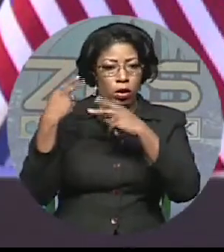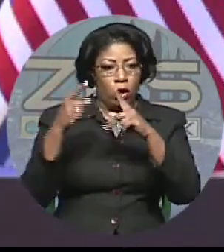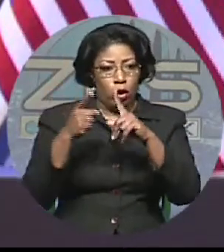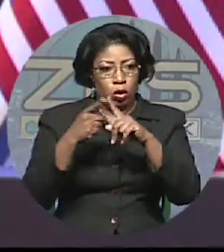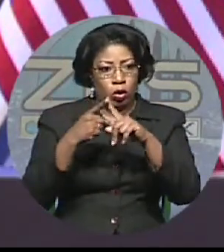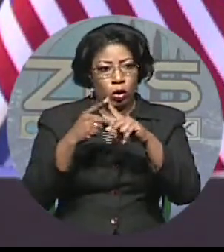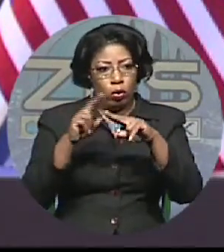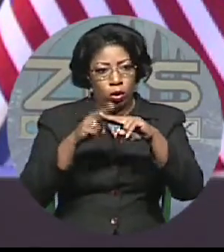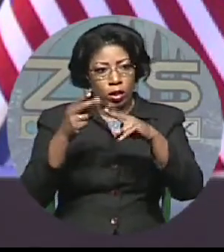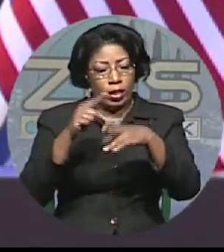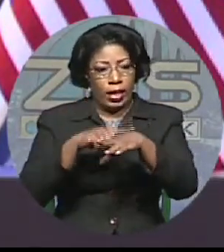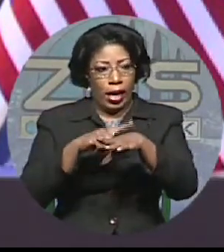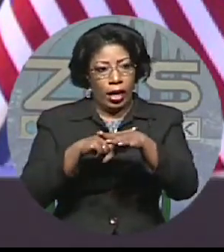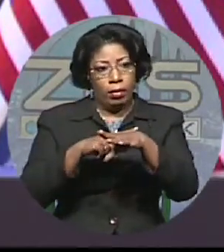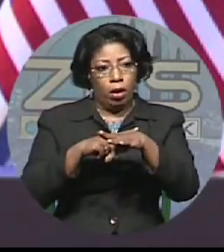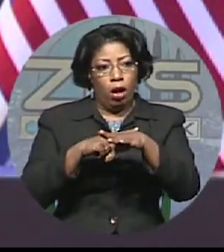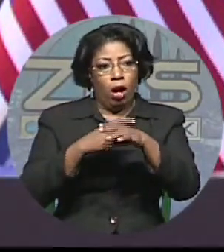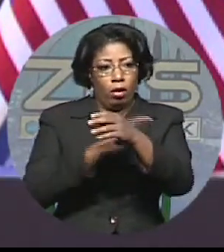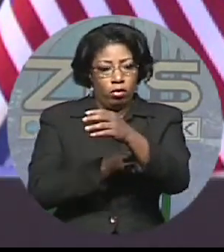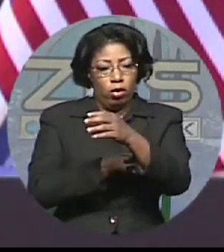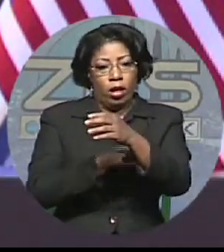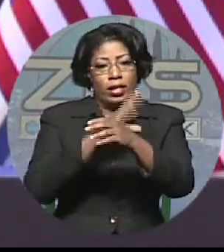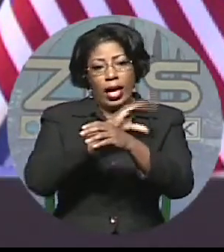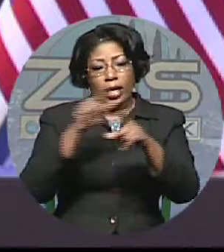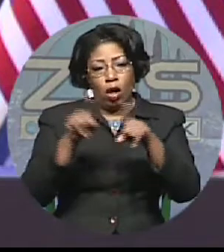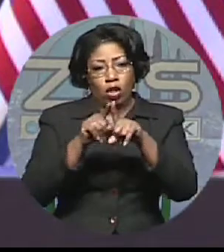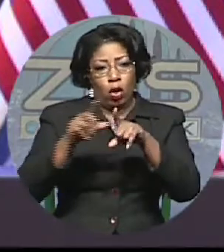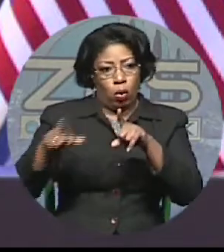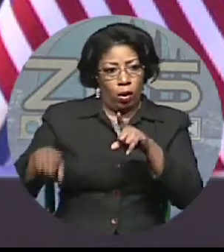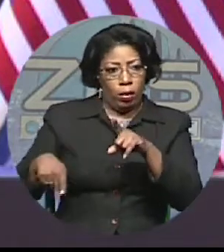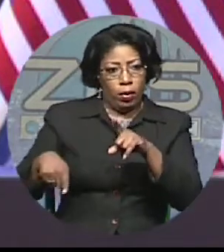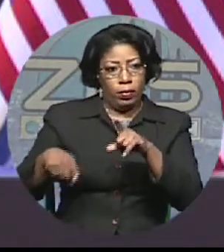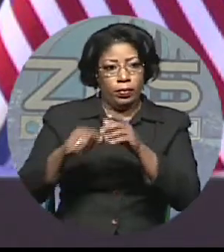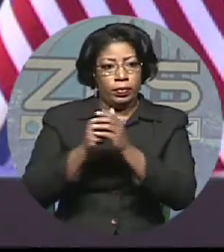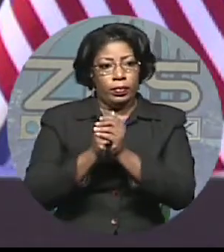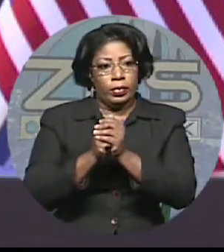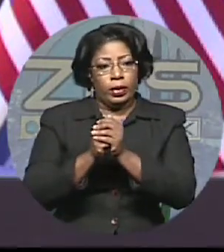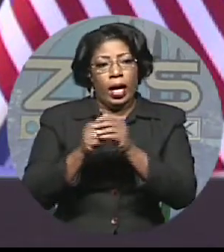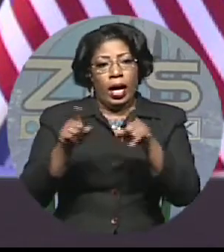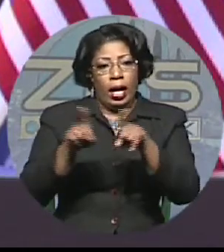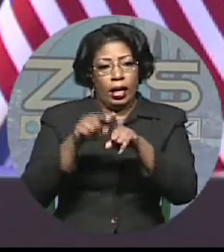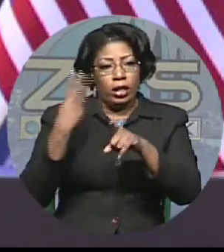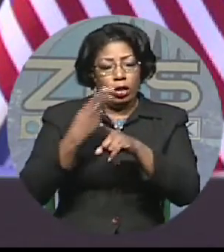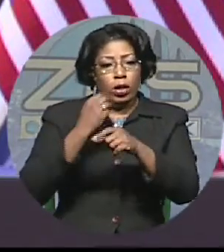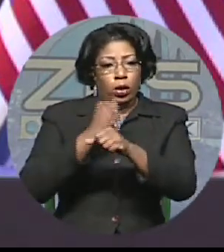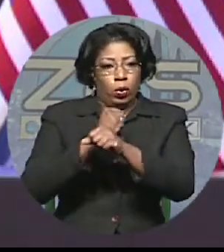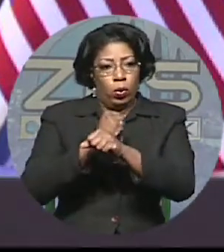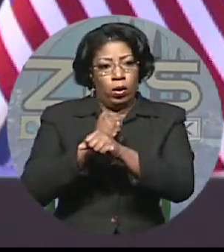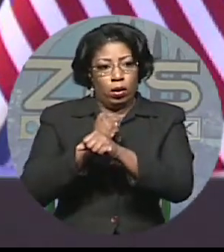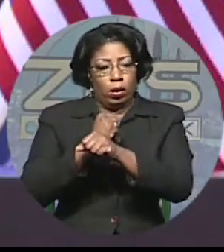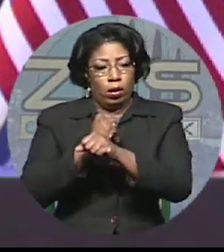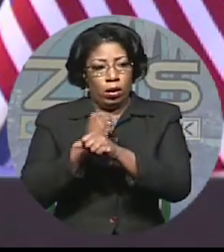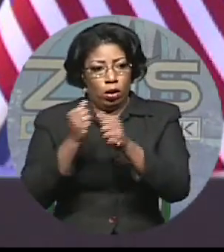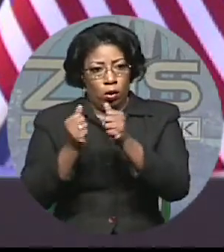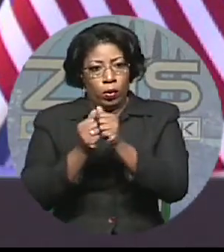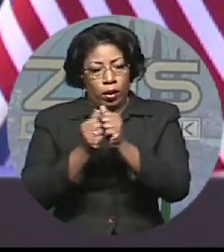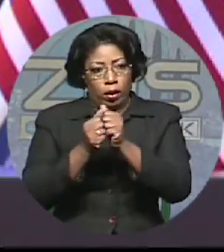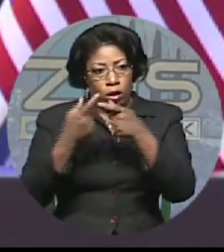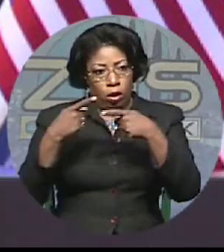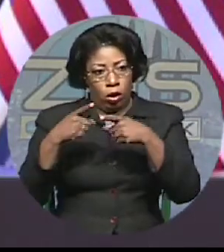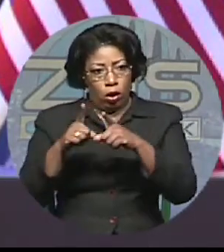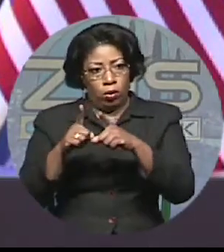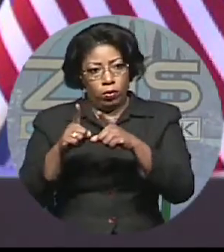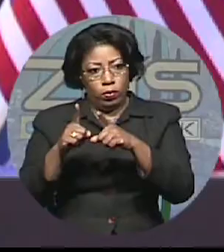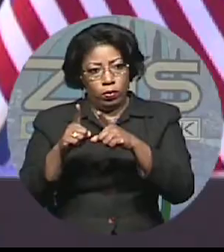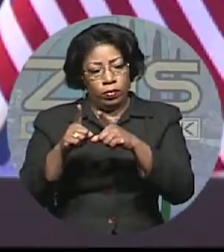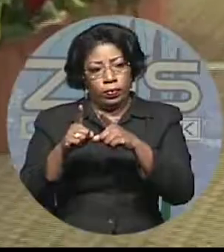drugs and to reduce the flow of weapons south, even as we partner with you to go after the networks that